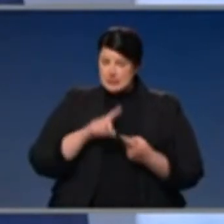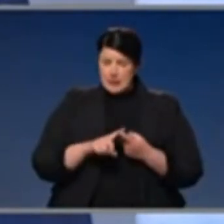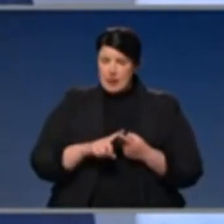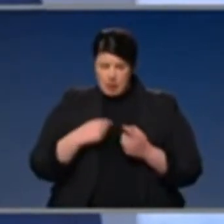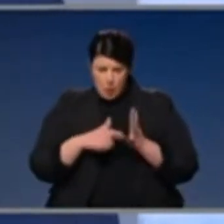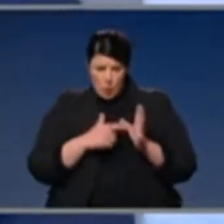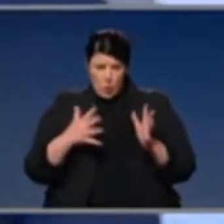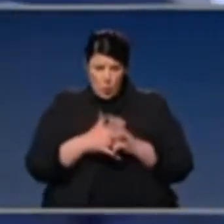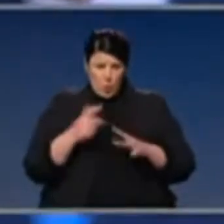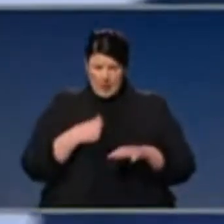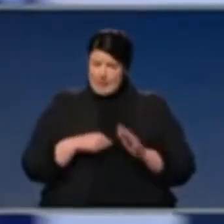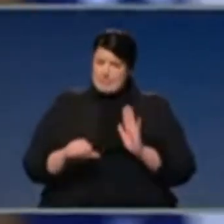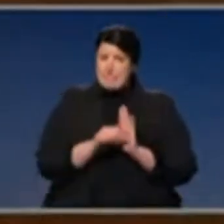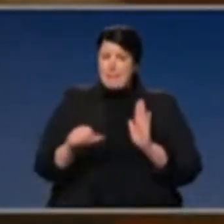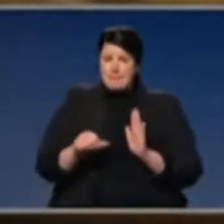that's what this does. Peter.